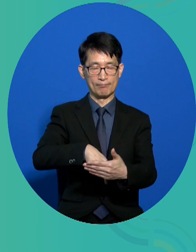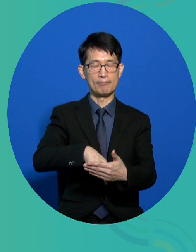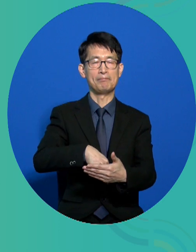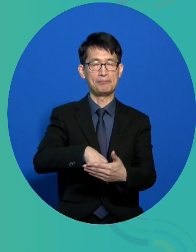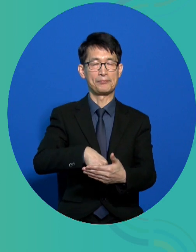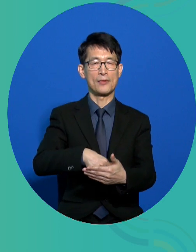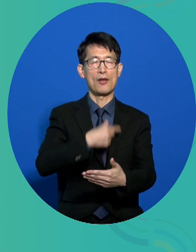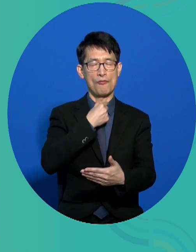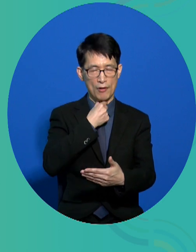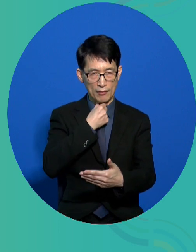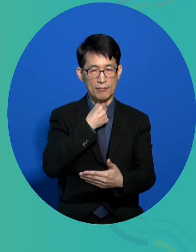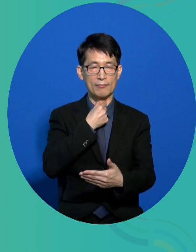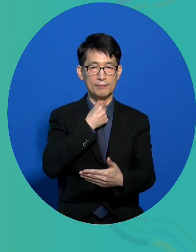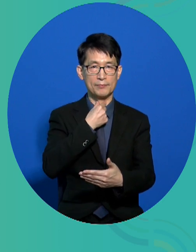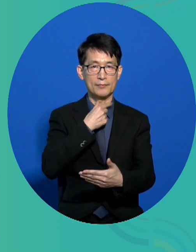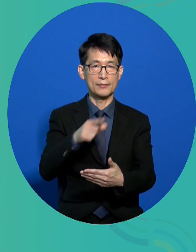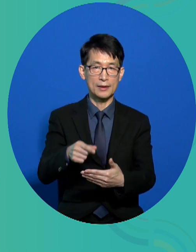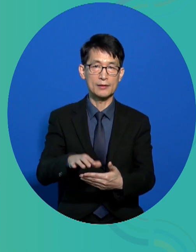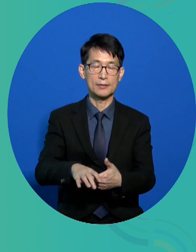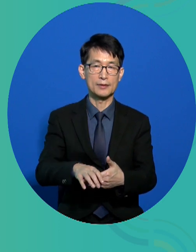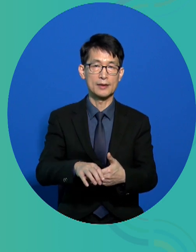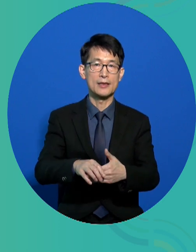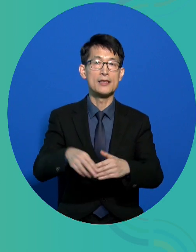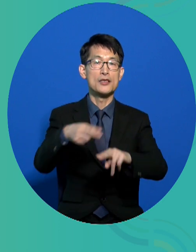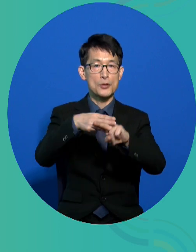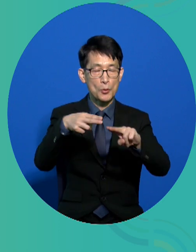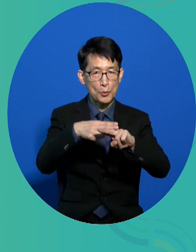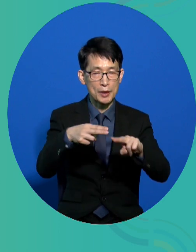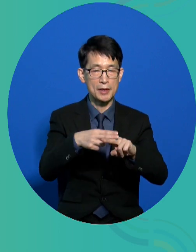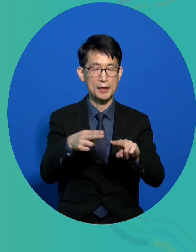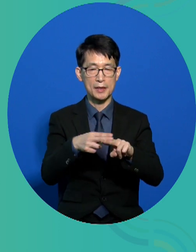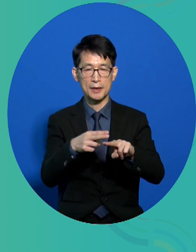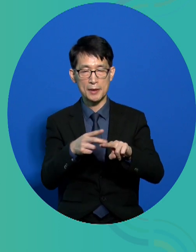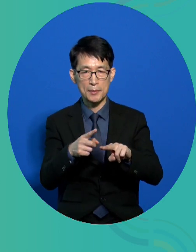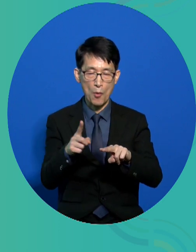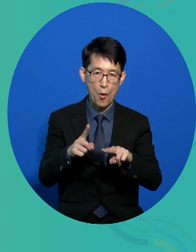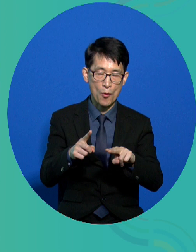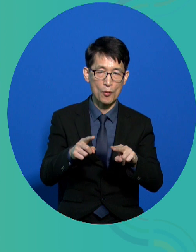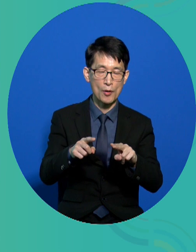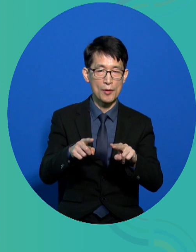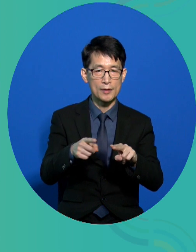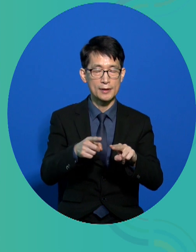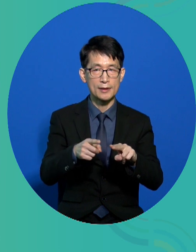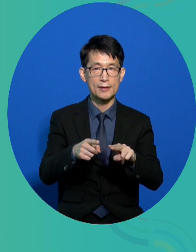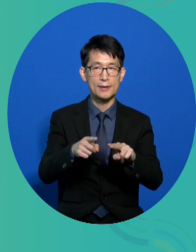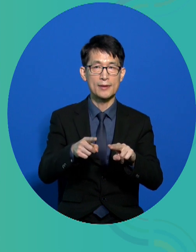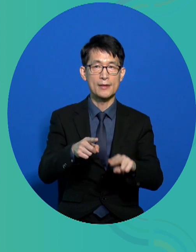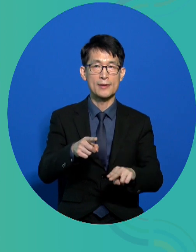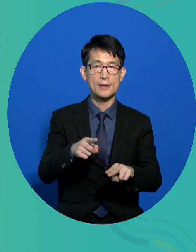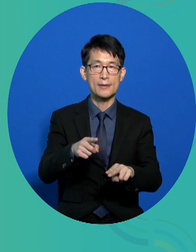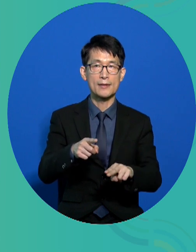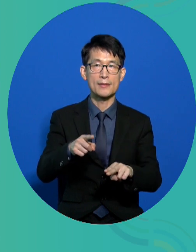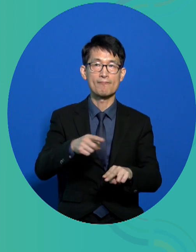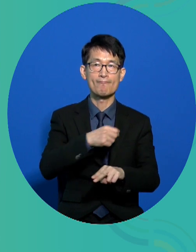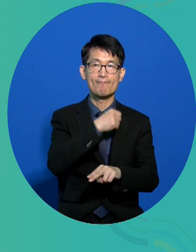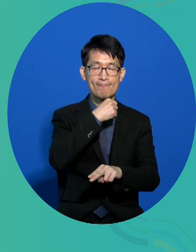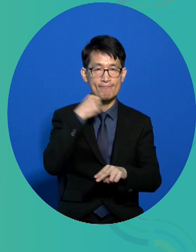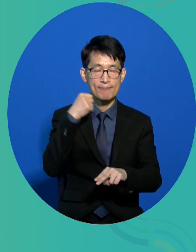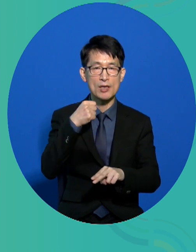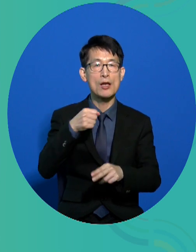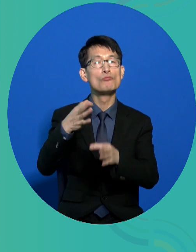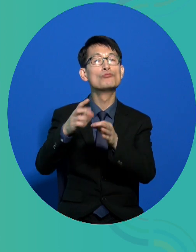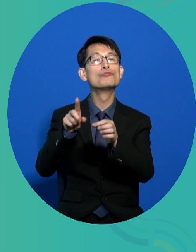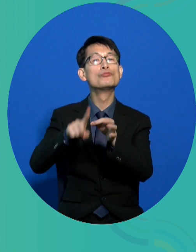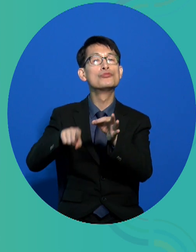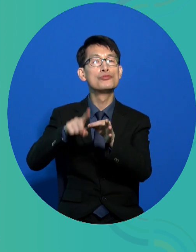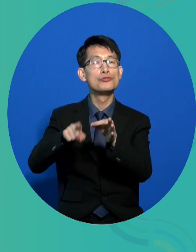arts but has a very innovative mindset. She uses seasonal ingredients and have been developing her own